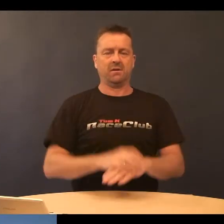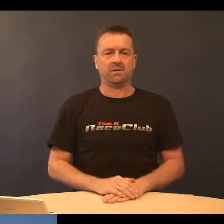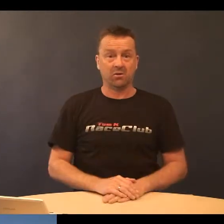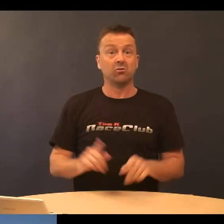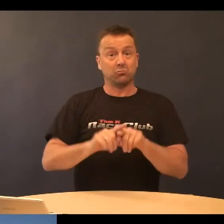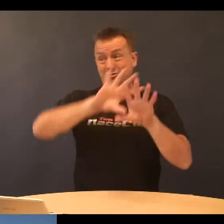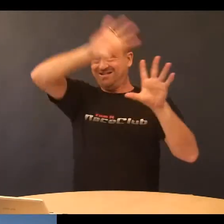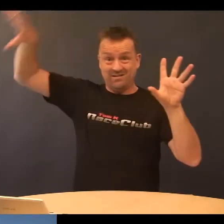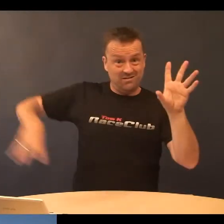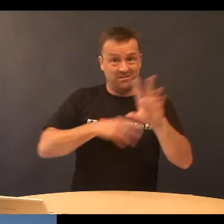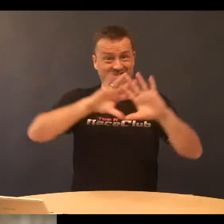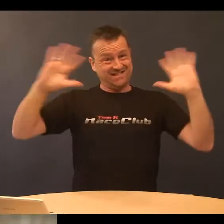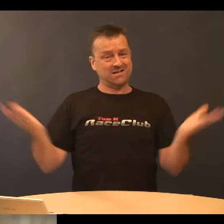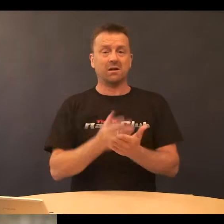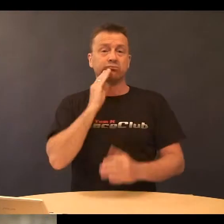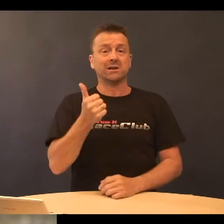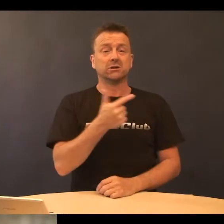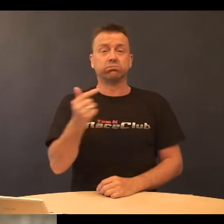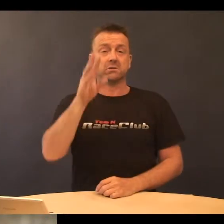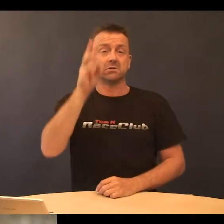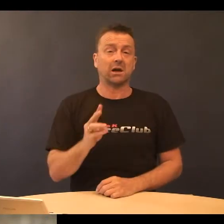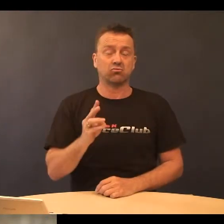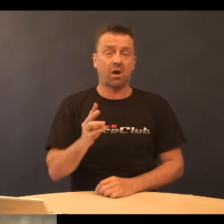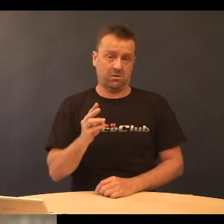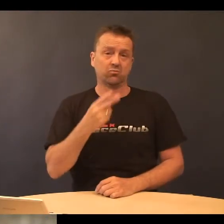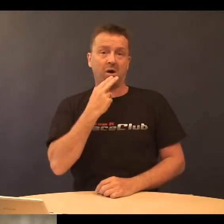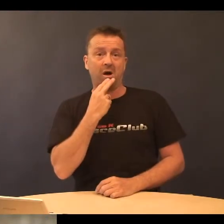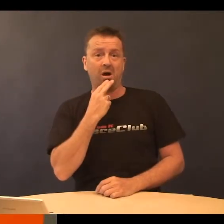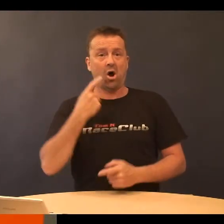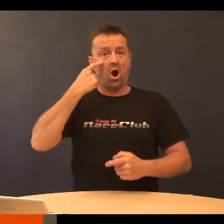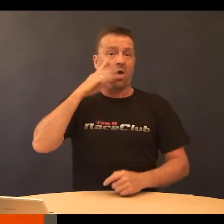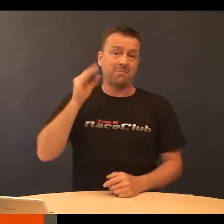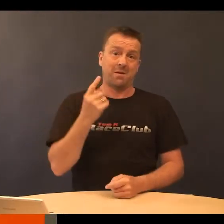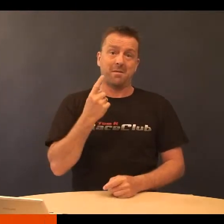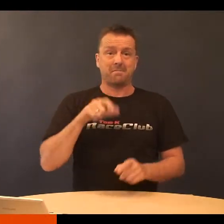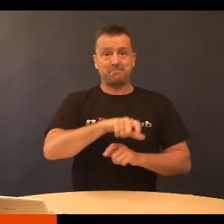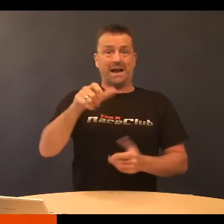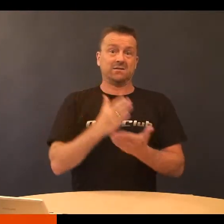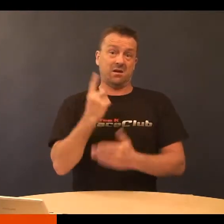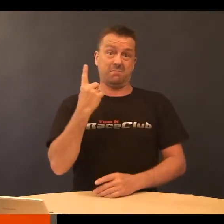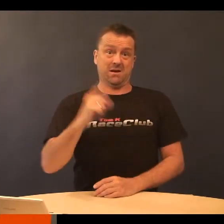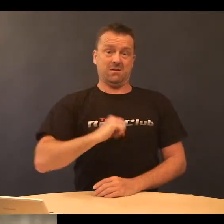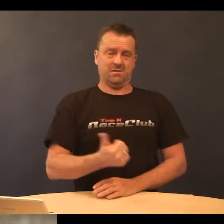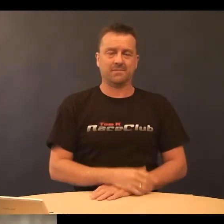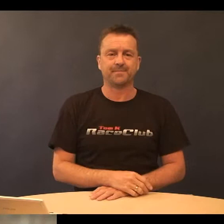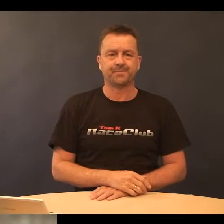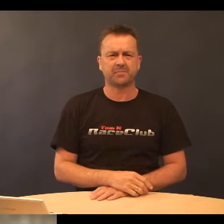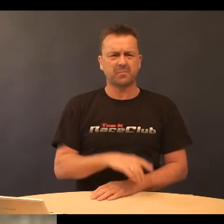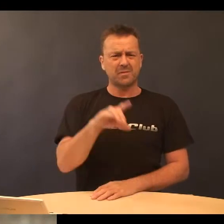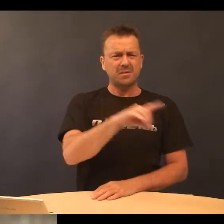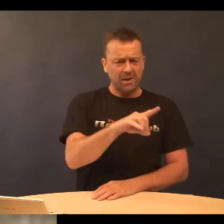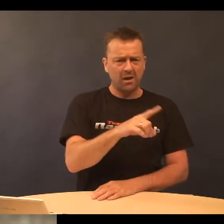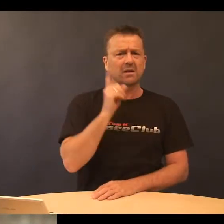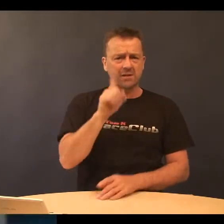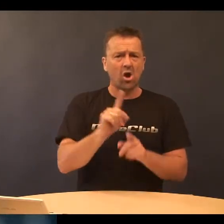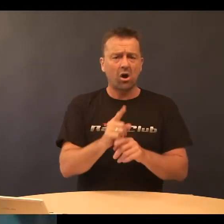And almost 1,600 marshals look after the track safety. Pierre, slow zones will be